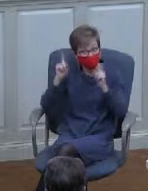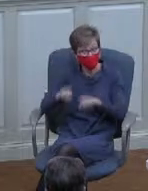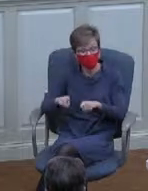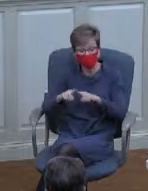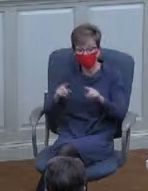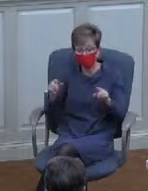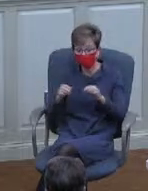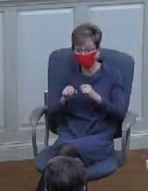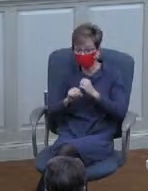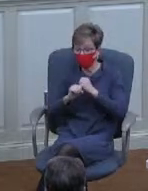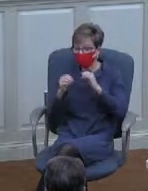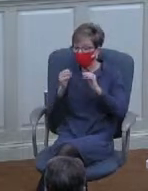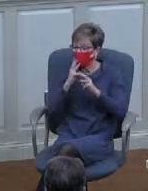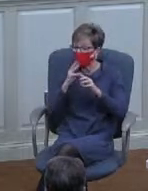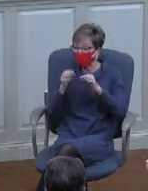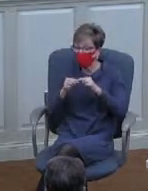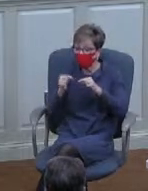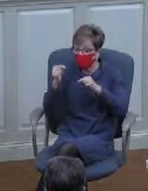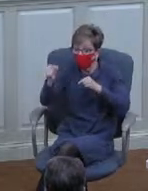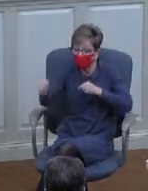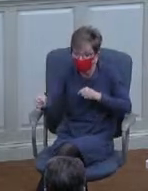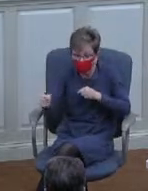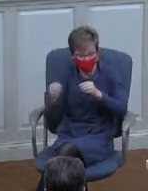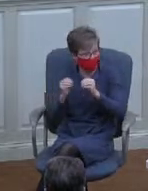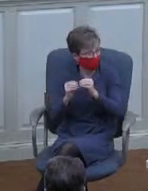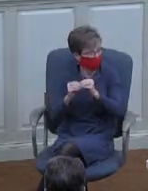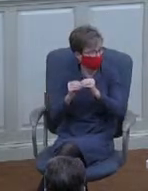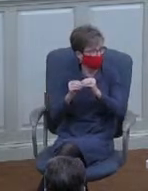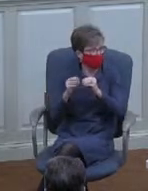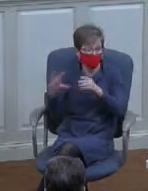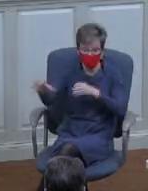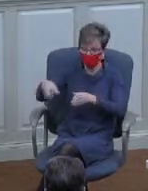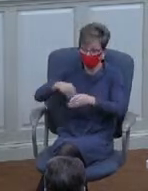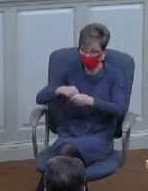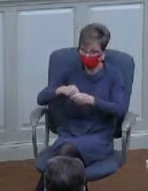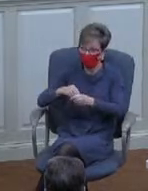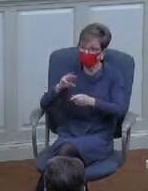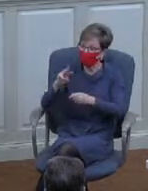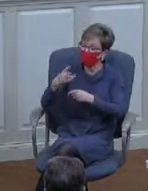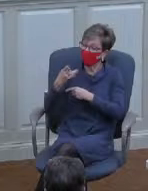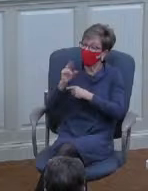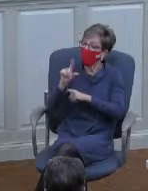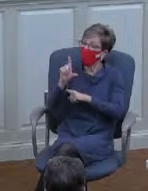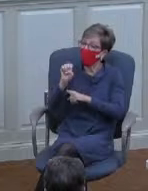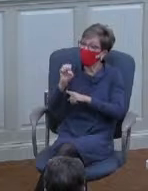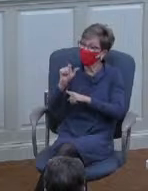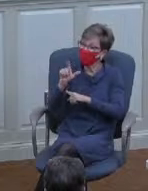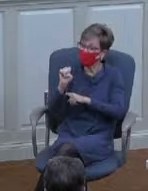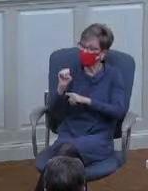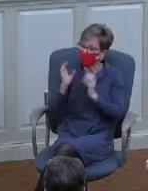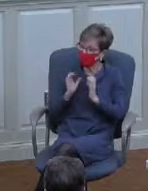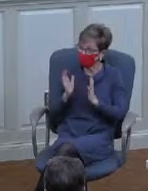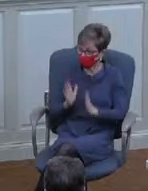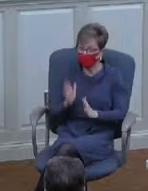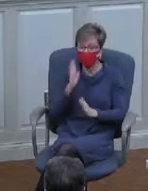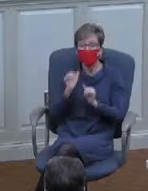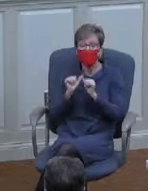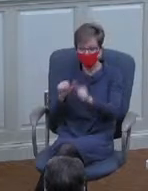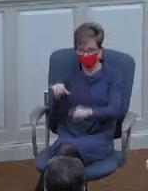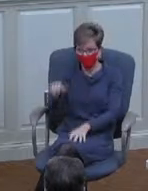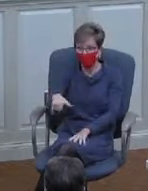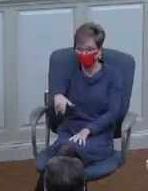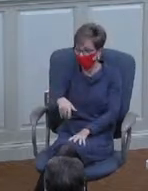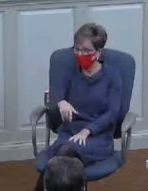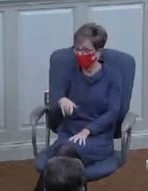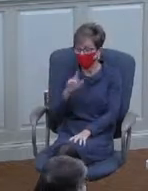extend water or to incorporate them as a wholesale customer continues. And so